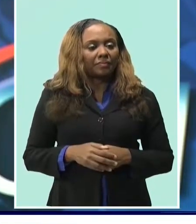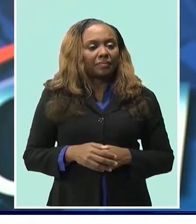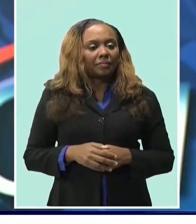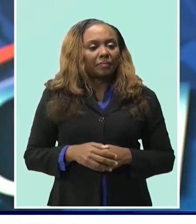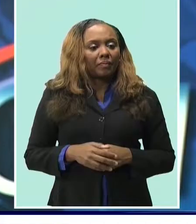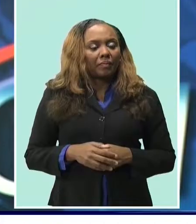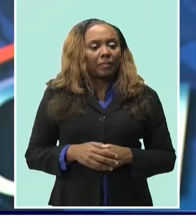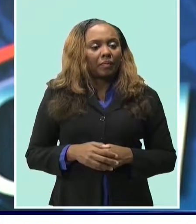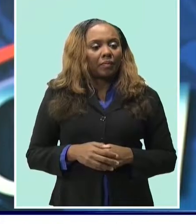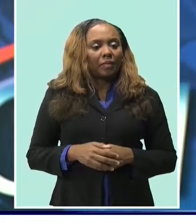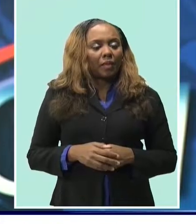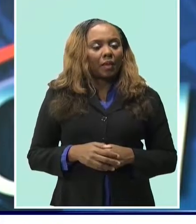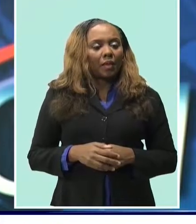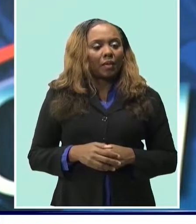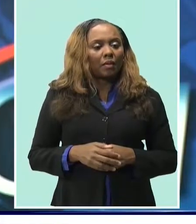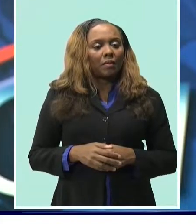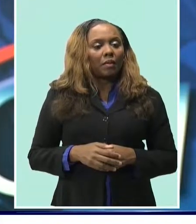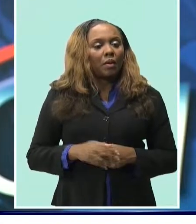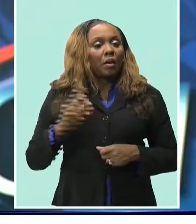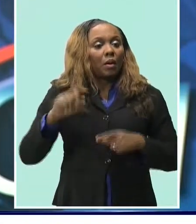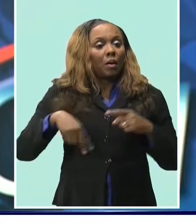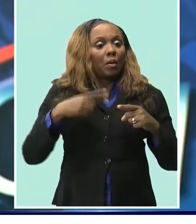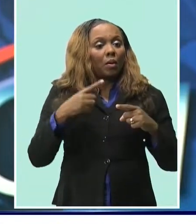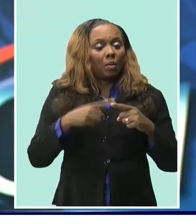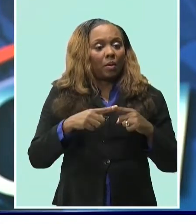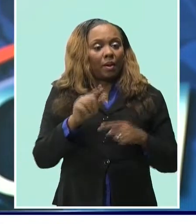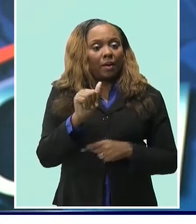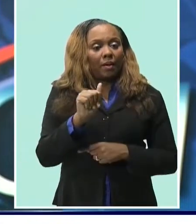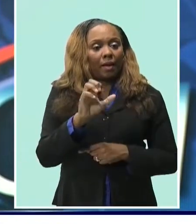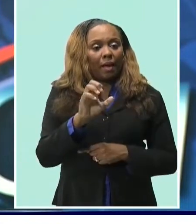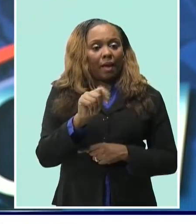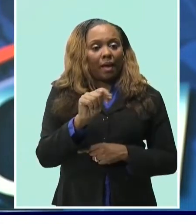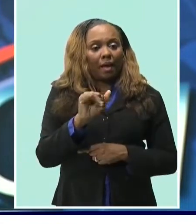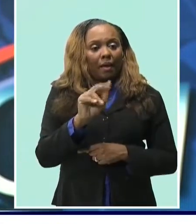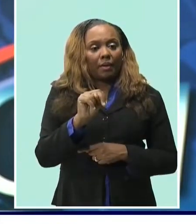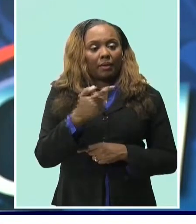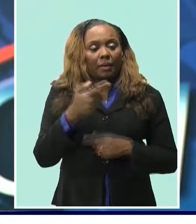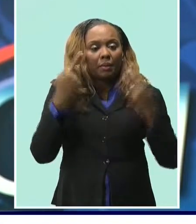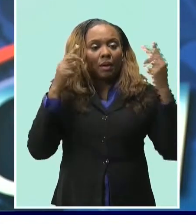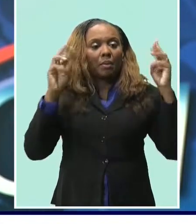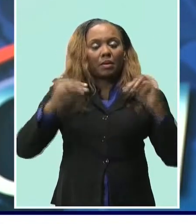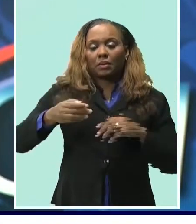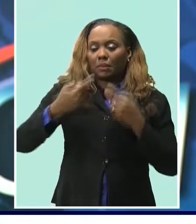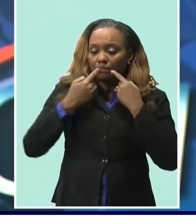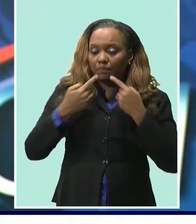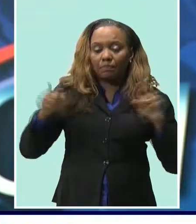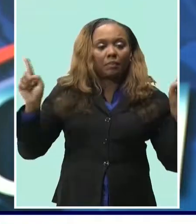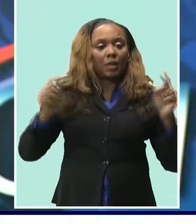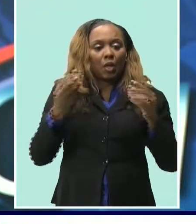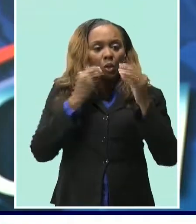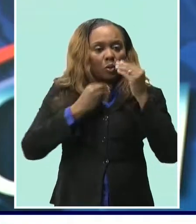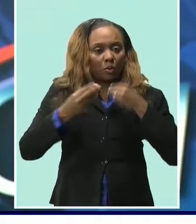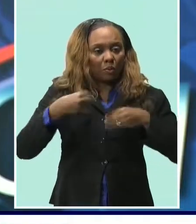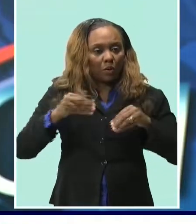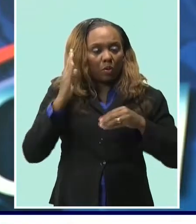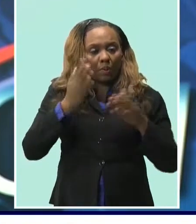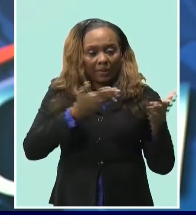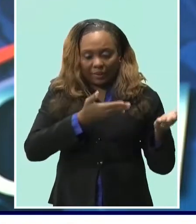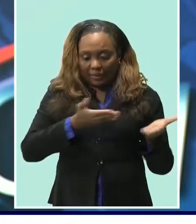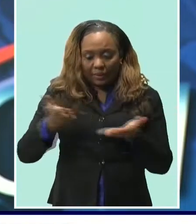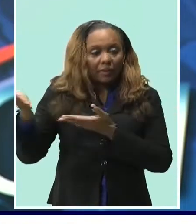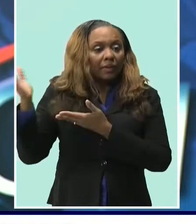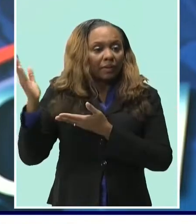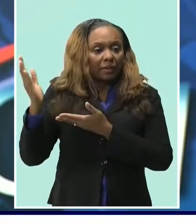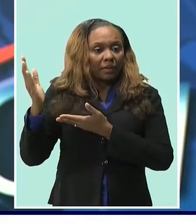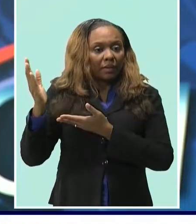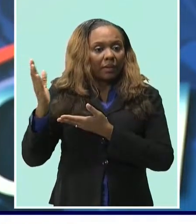Acting Prime Minister Santia Bradshaw that supermarkets would now be offering delivery services and various packages, as well as